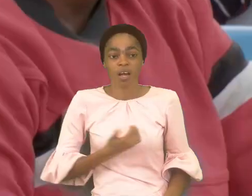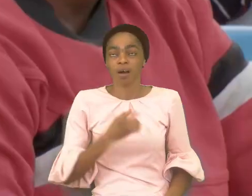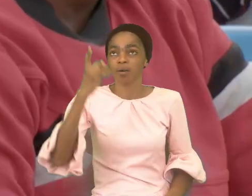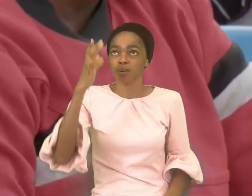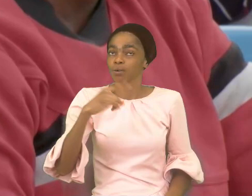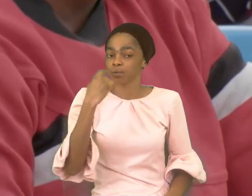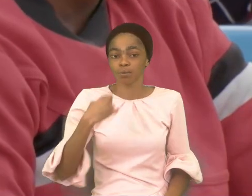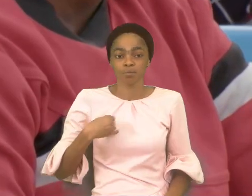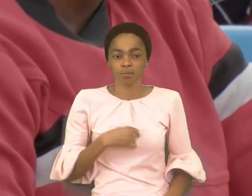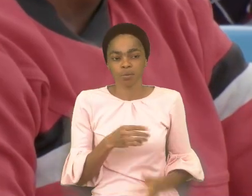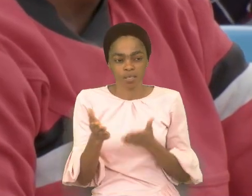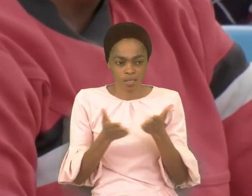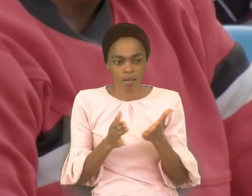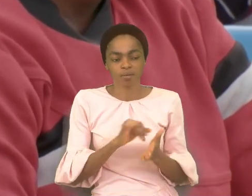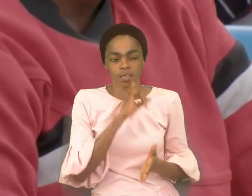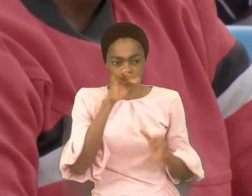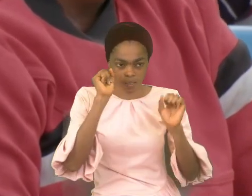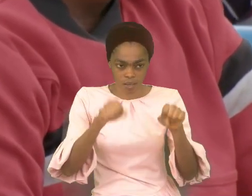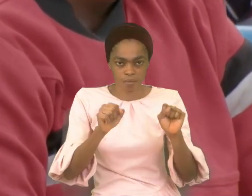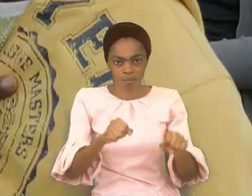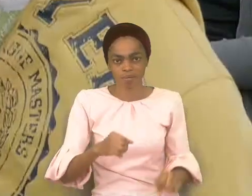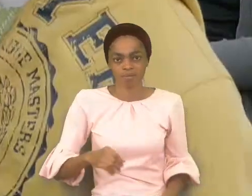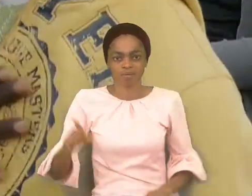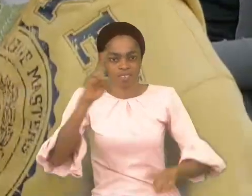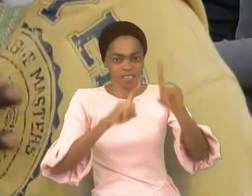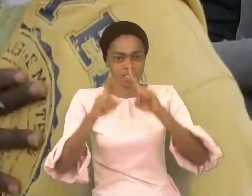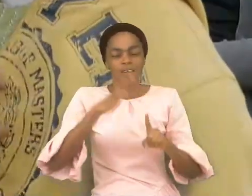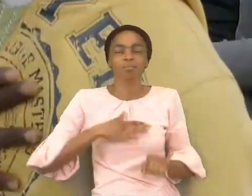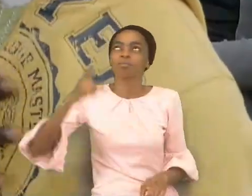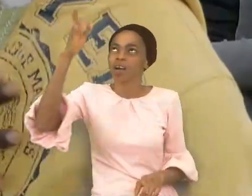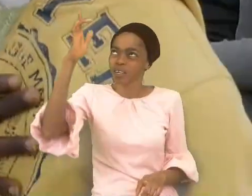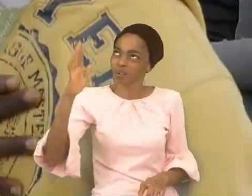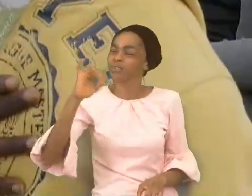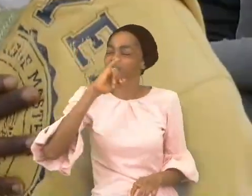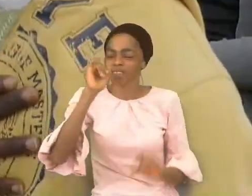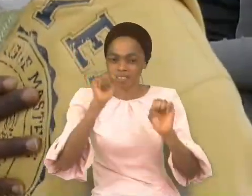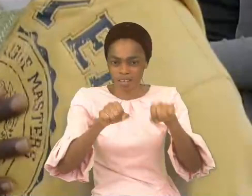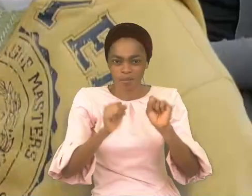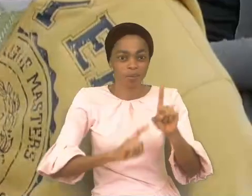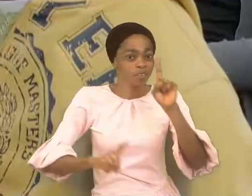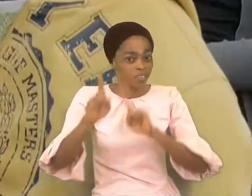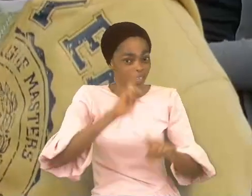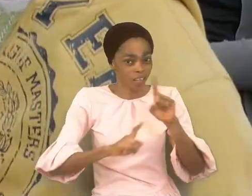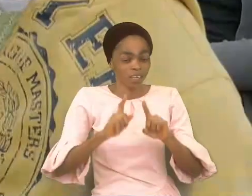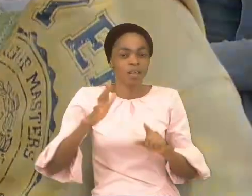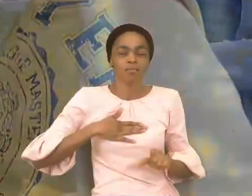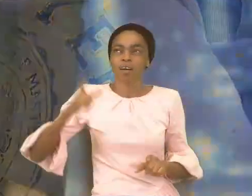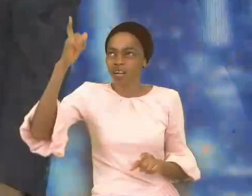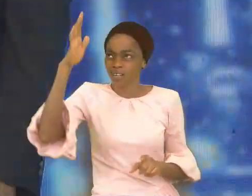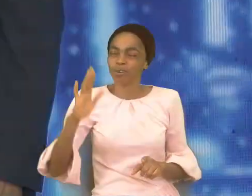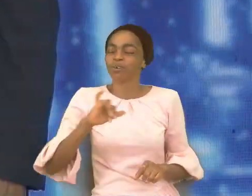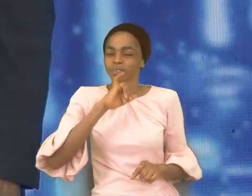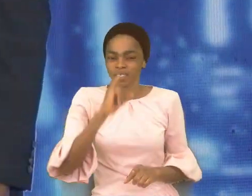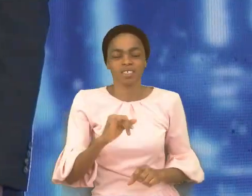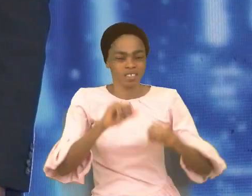able. My God is able. If you know your God is able to keep